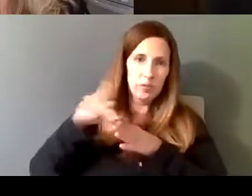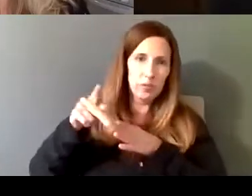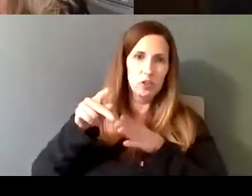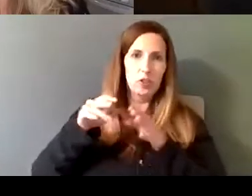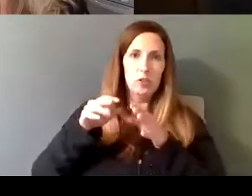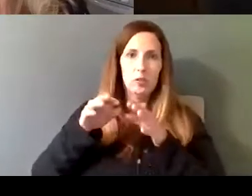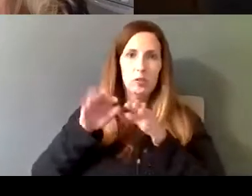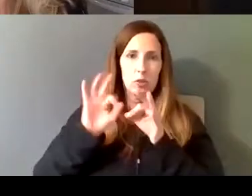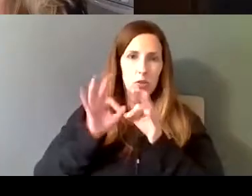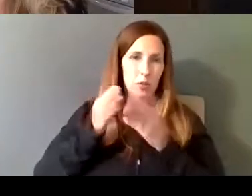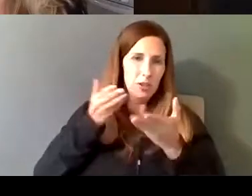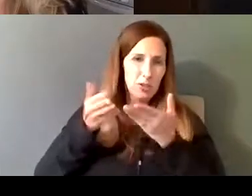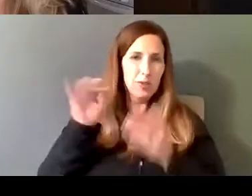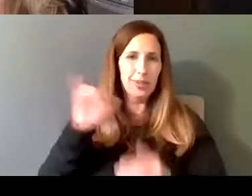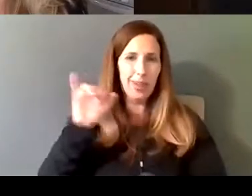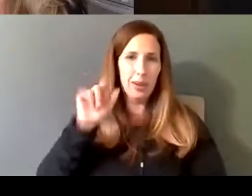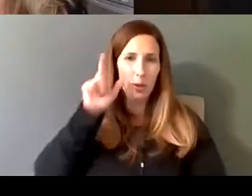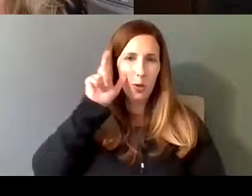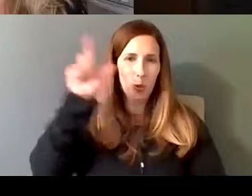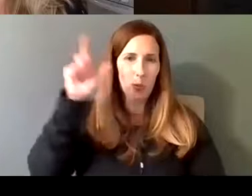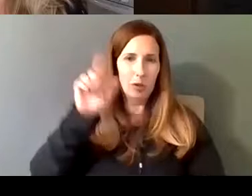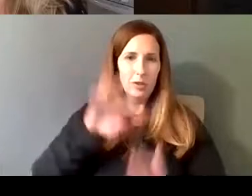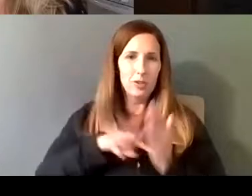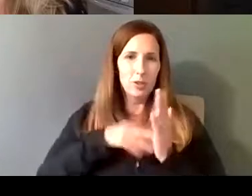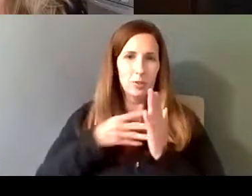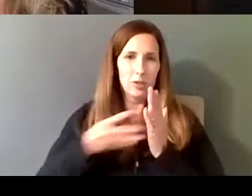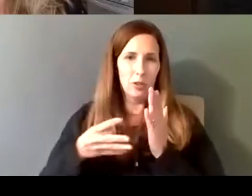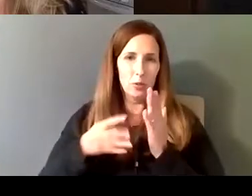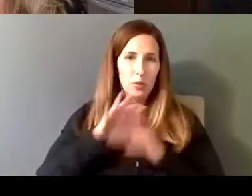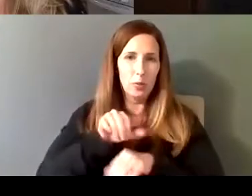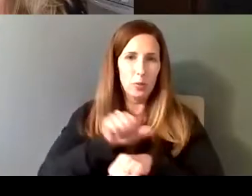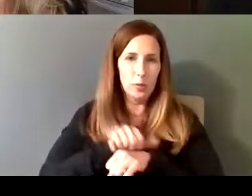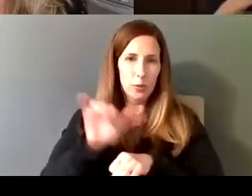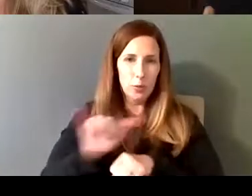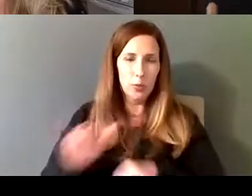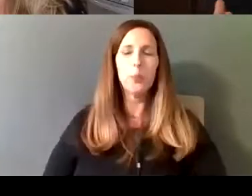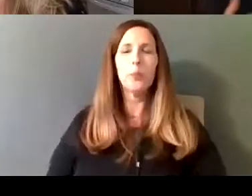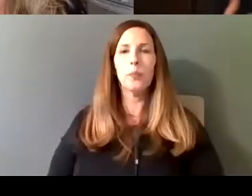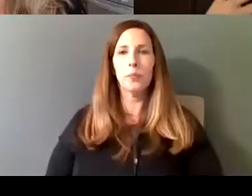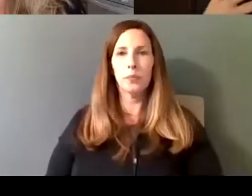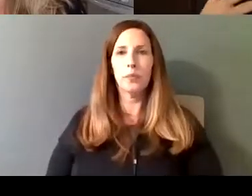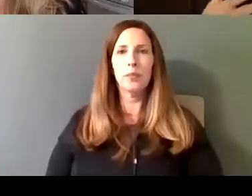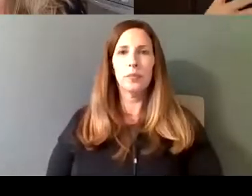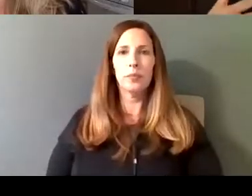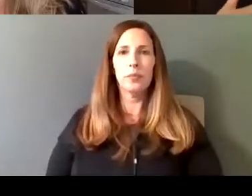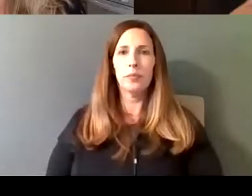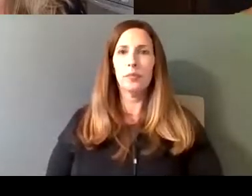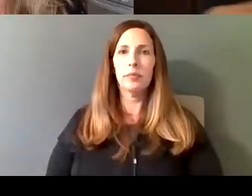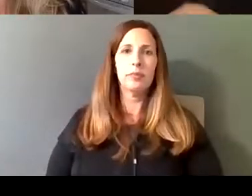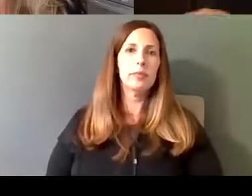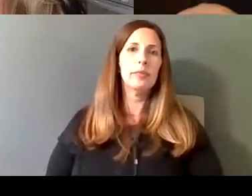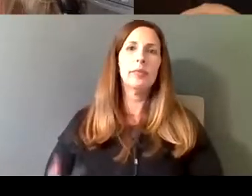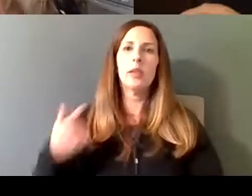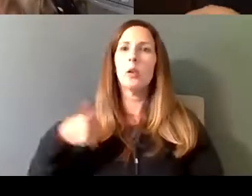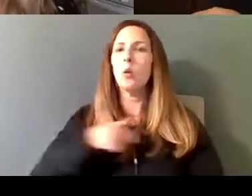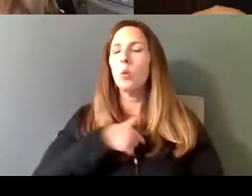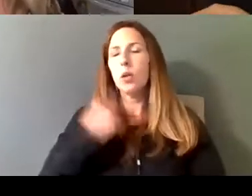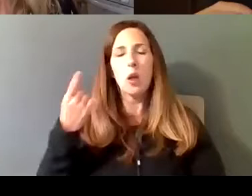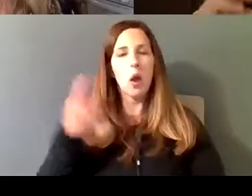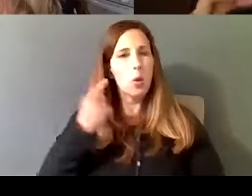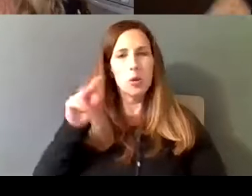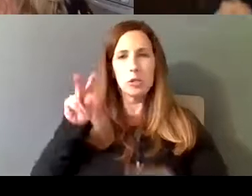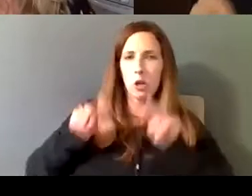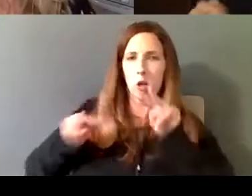like Luna to schedule in-house appointments as well. And then we constantly look at the community to